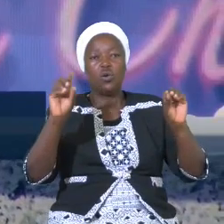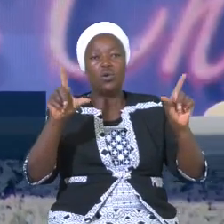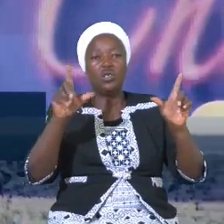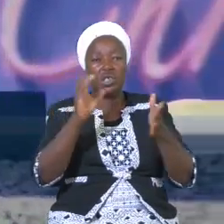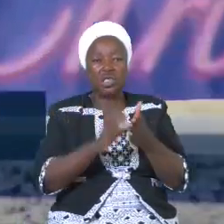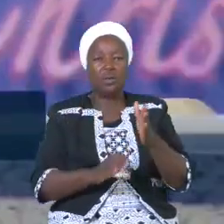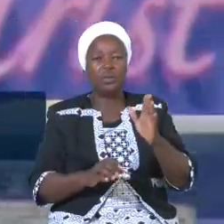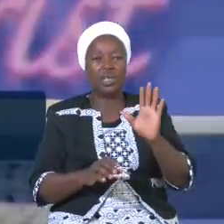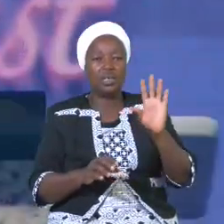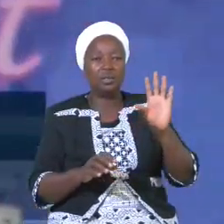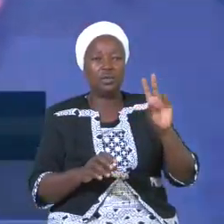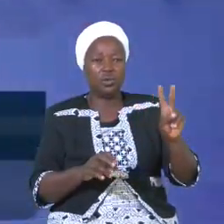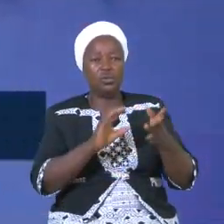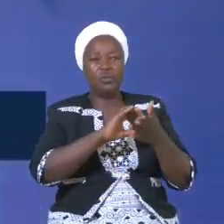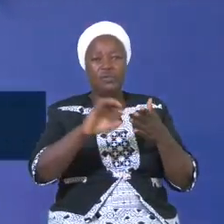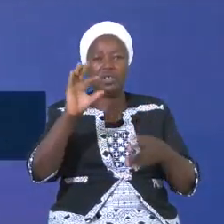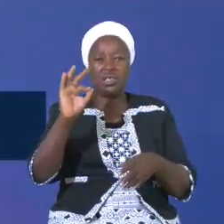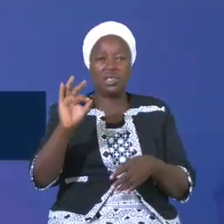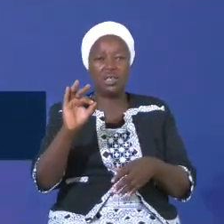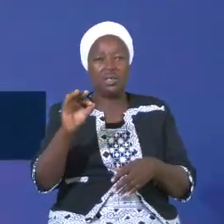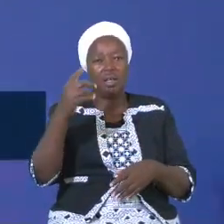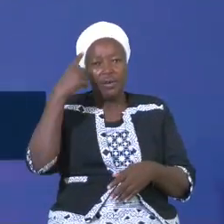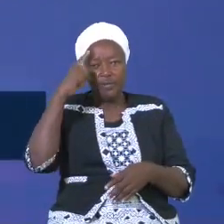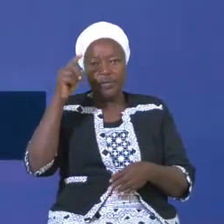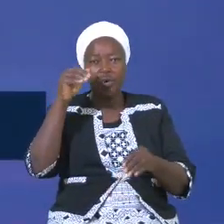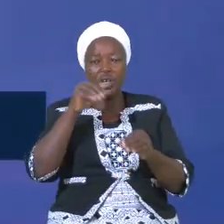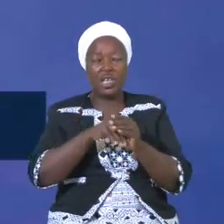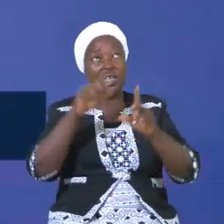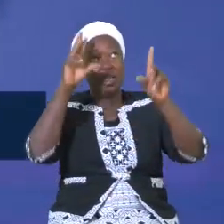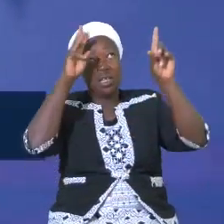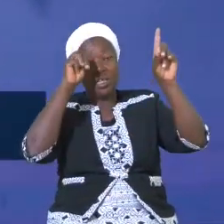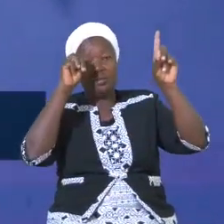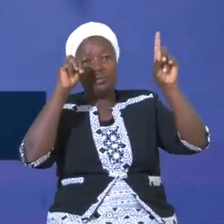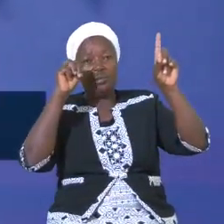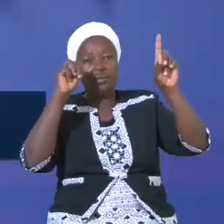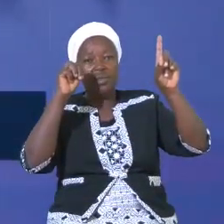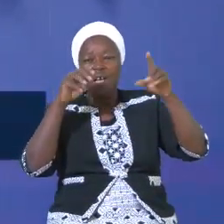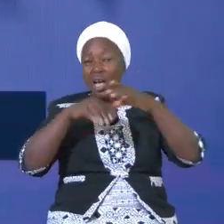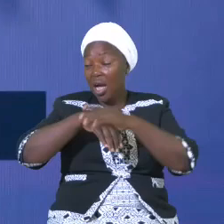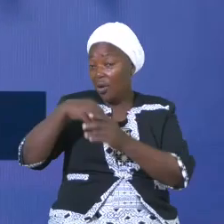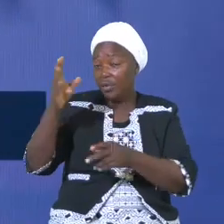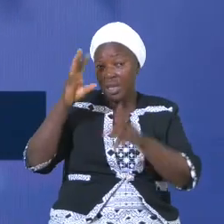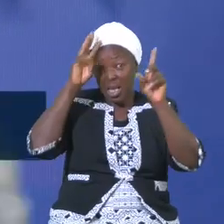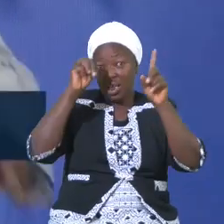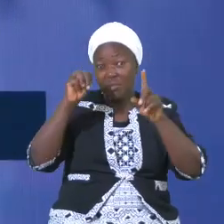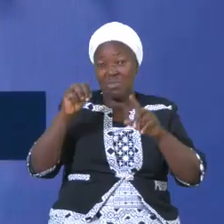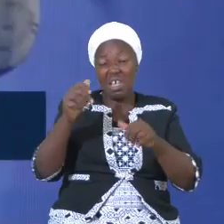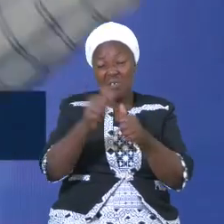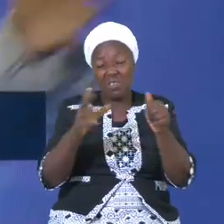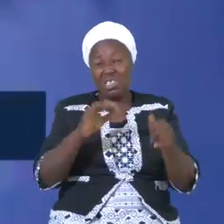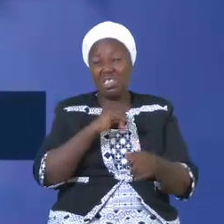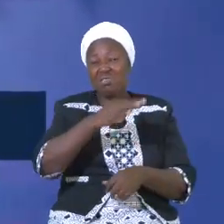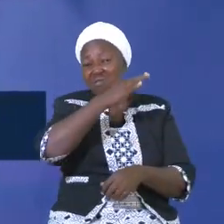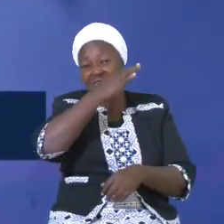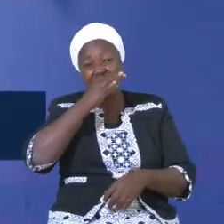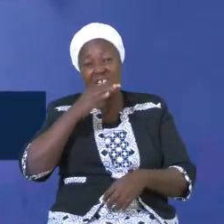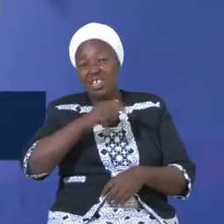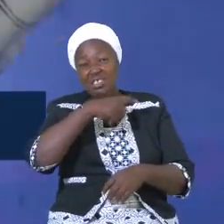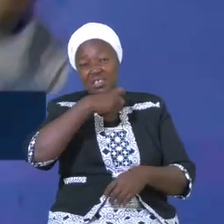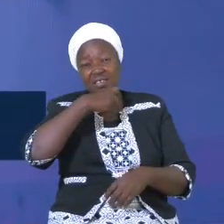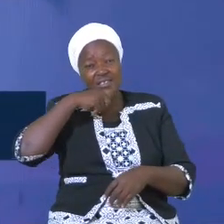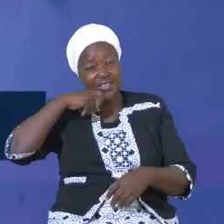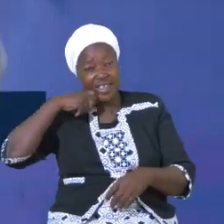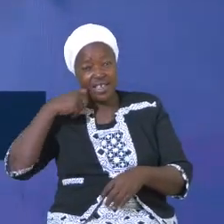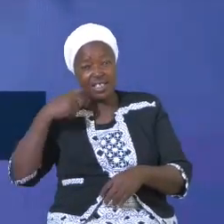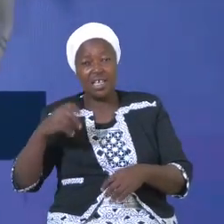verse 9 for in him outside him everything is wilderness outside him